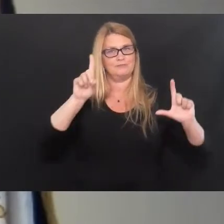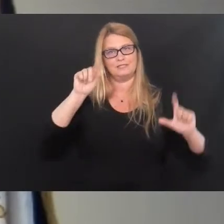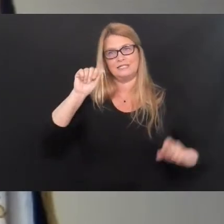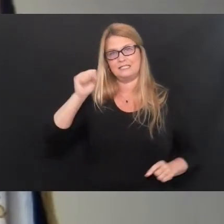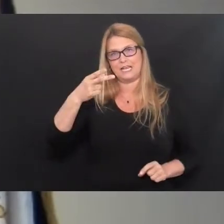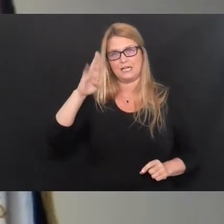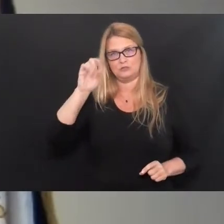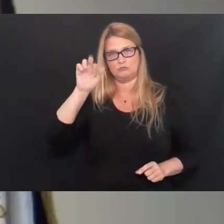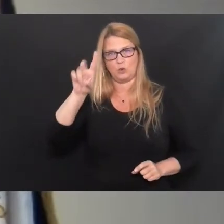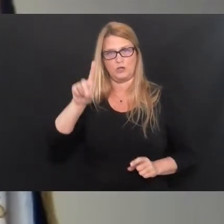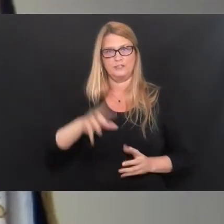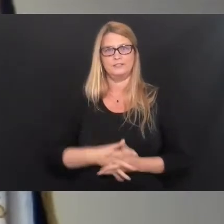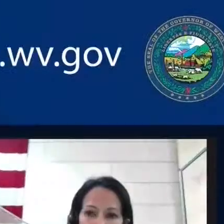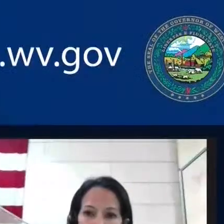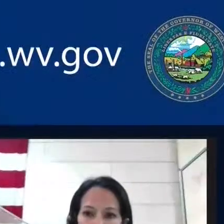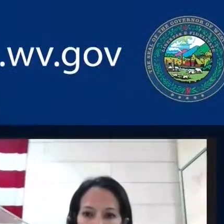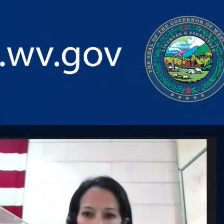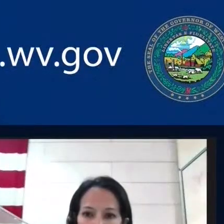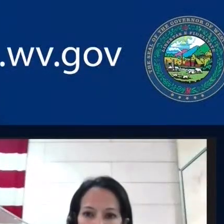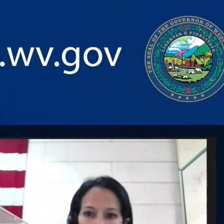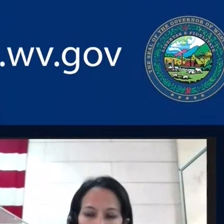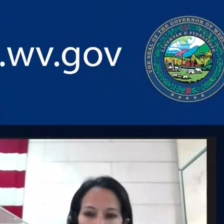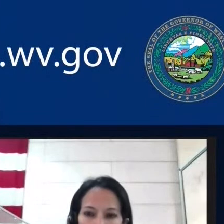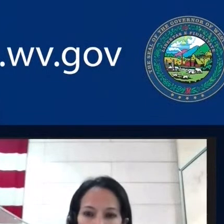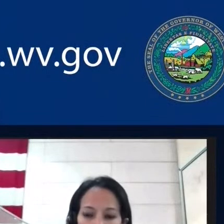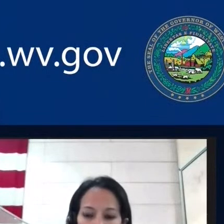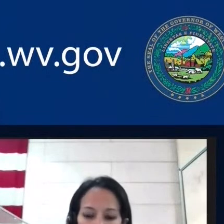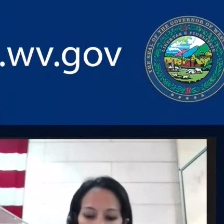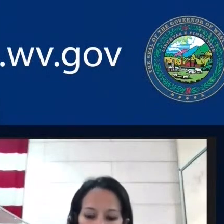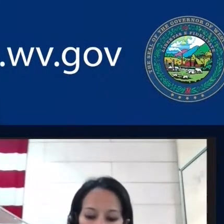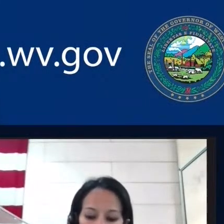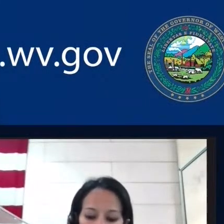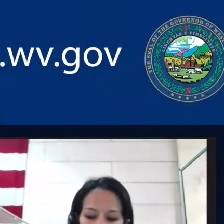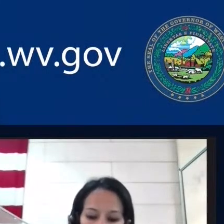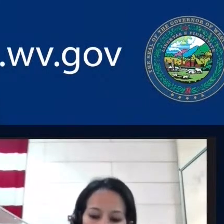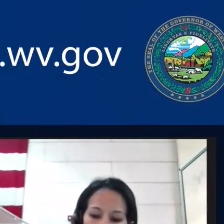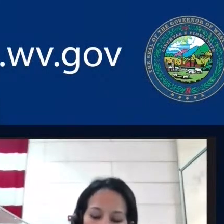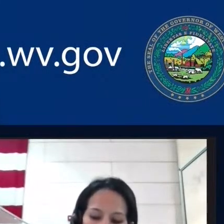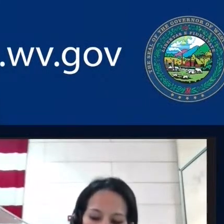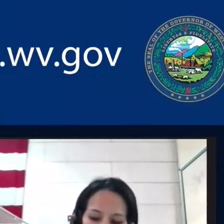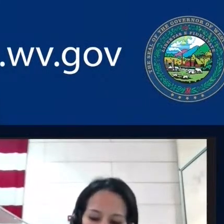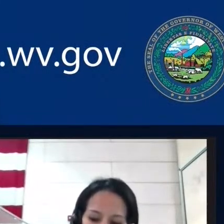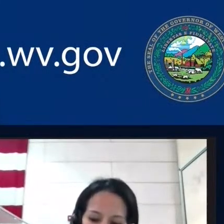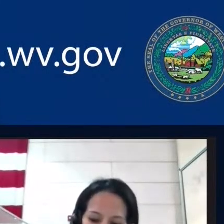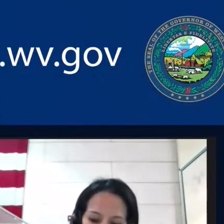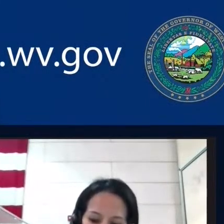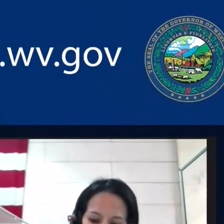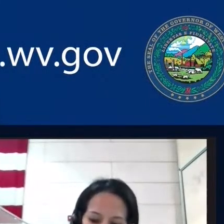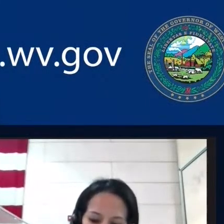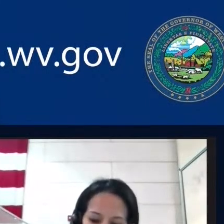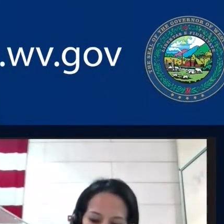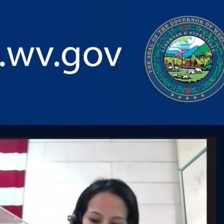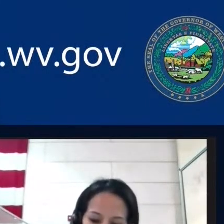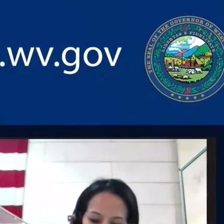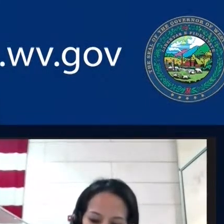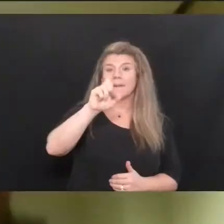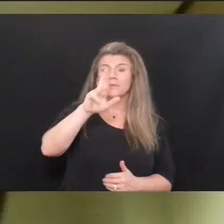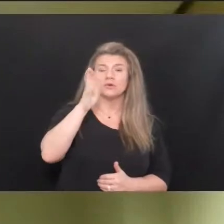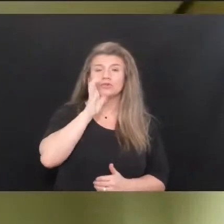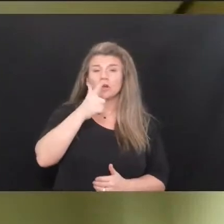question. All right, thank you, June. Next, we'll go to Phil Kabler with the Charleston Gazette-Mail. Hello,